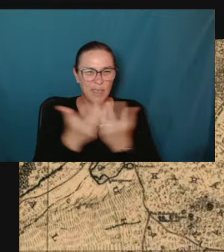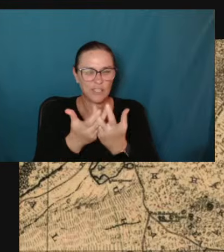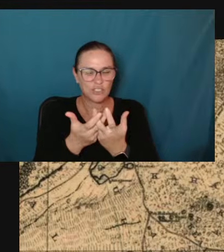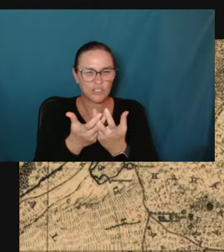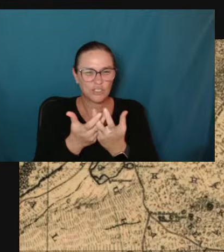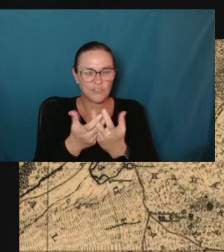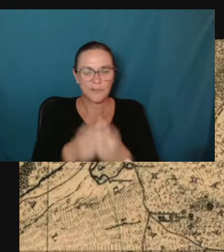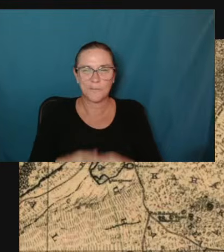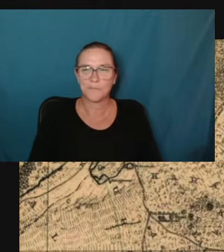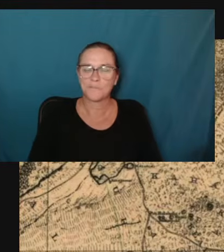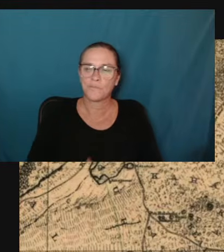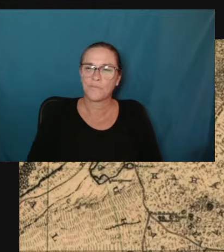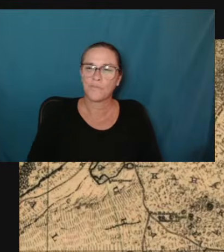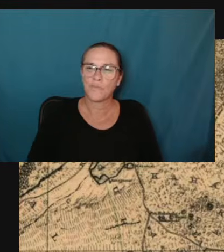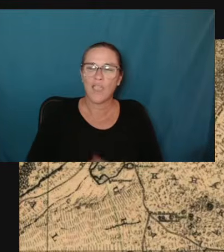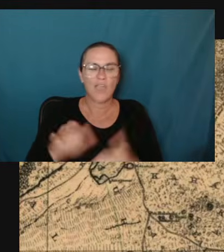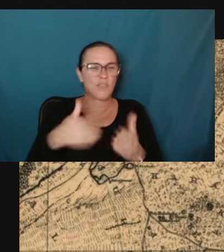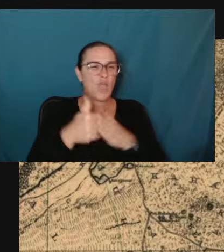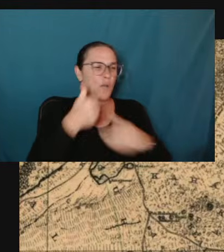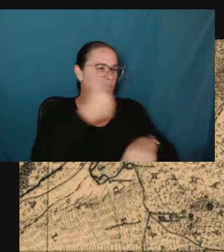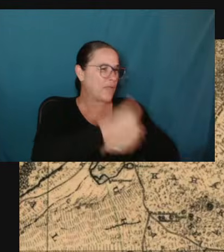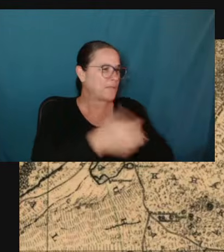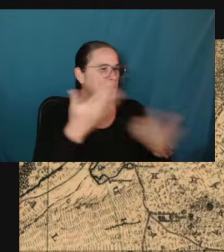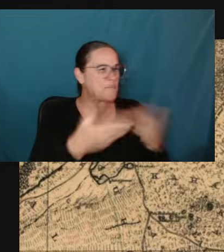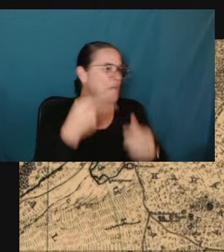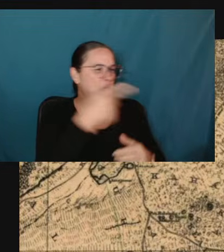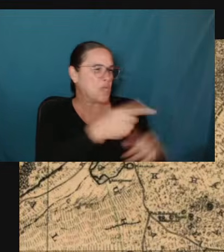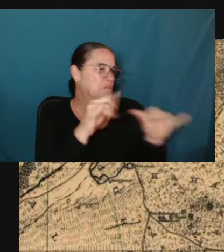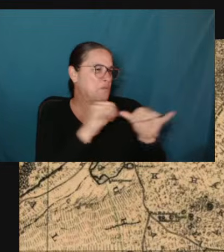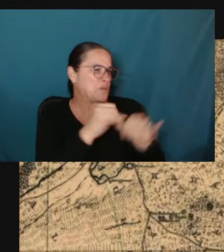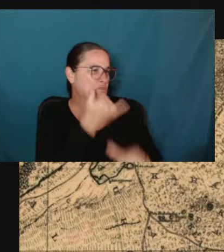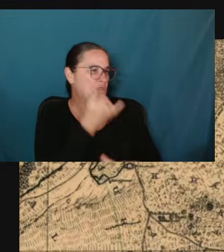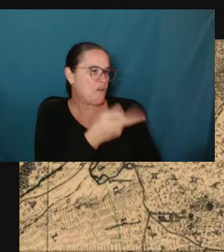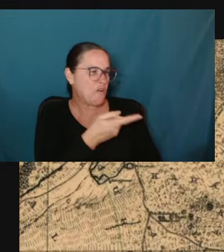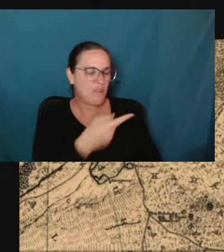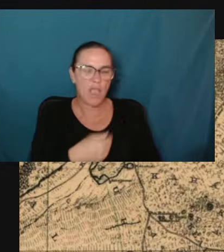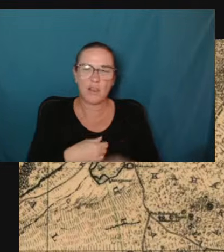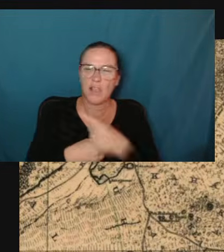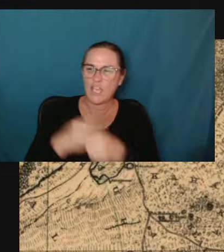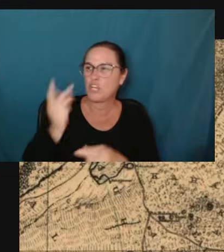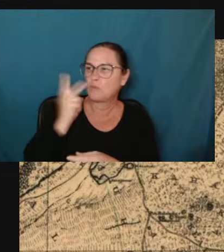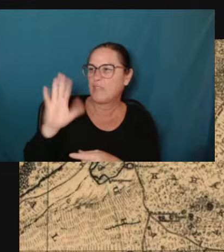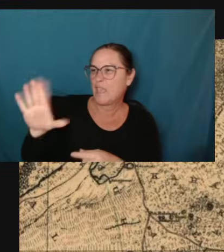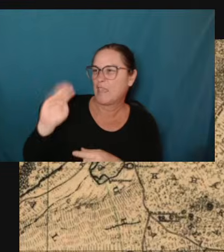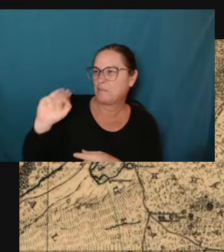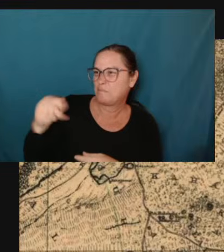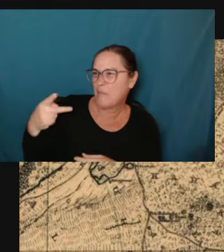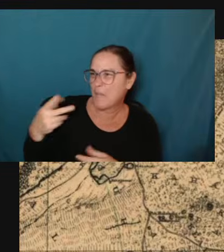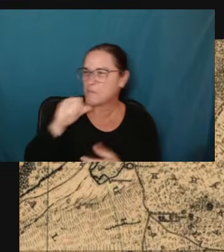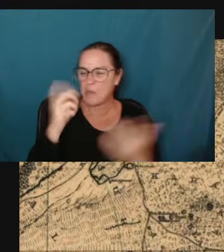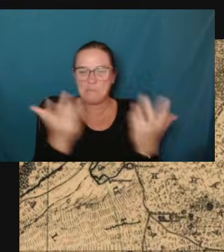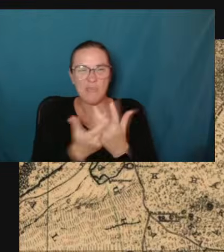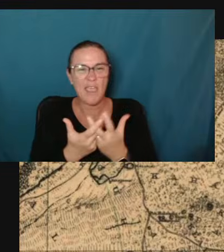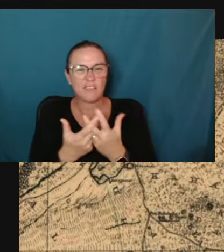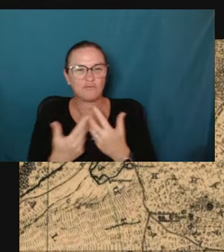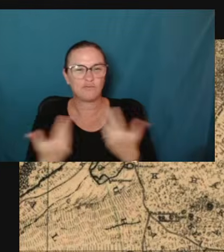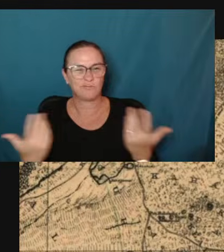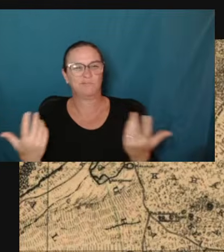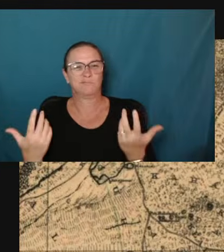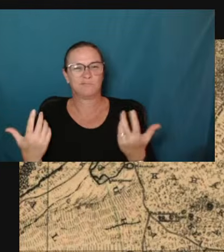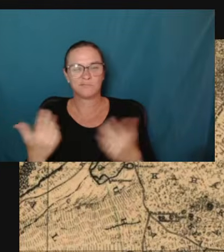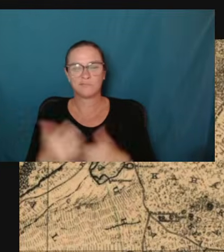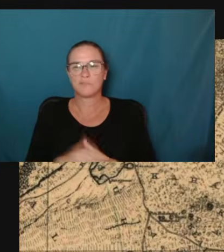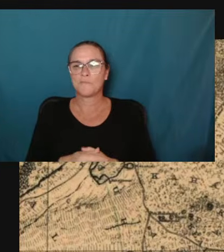surveyors at the time, they all blamed each other, like, oh man, that guy's a terrible surveyor. And oh, did you see his map? It didn't match it. Oh,